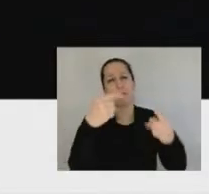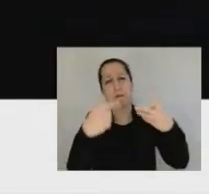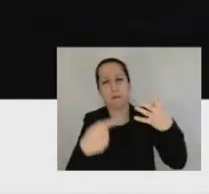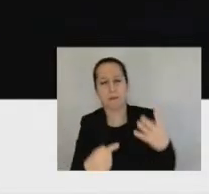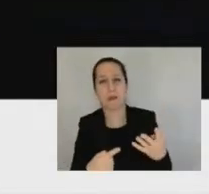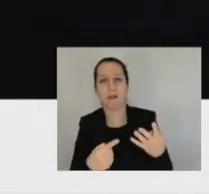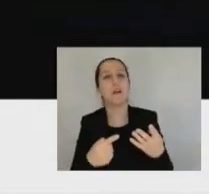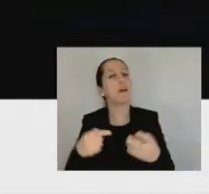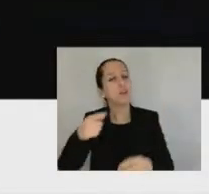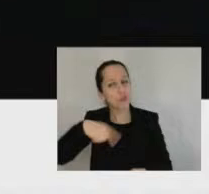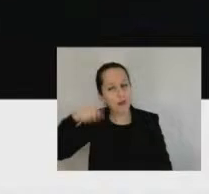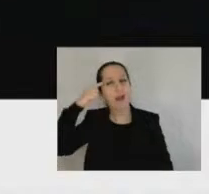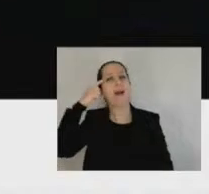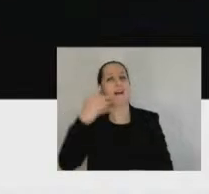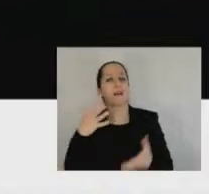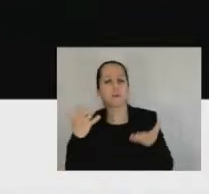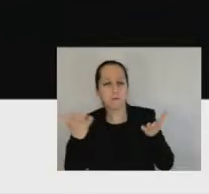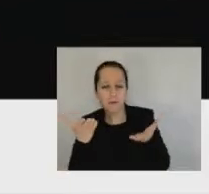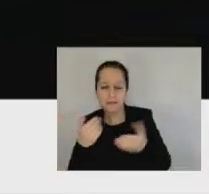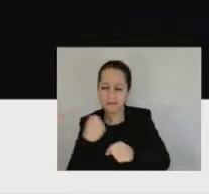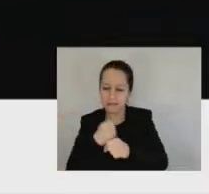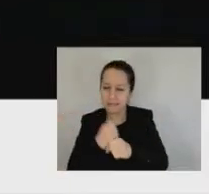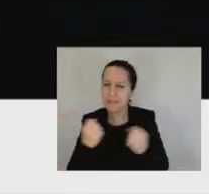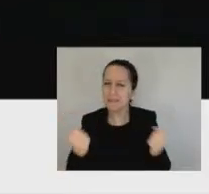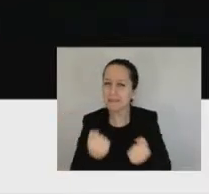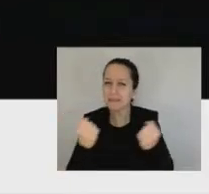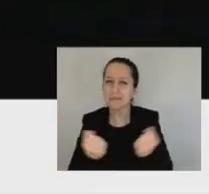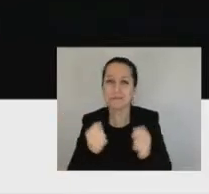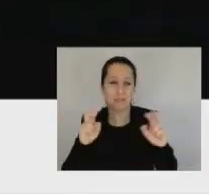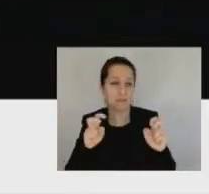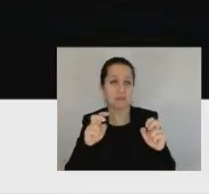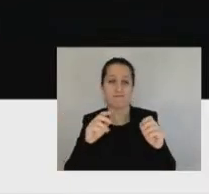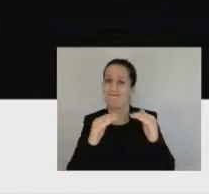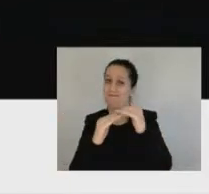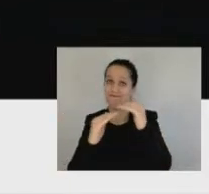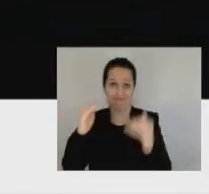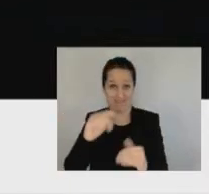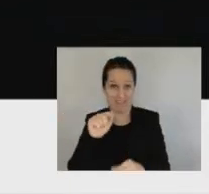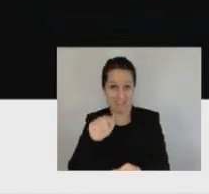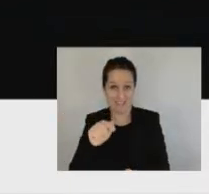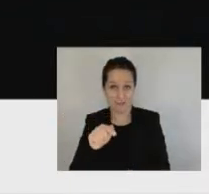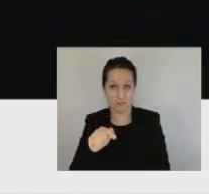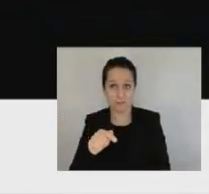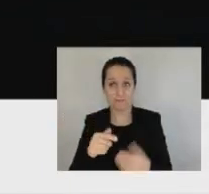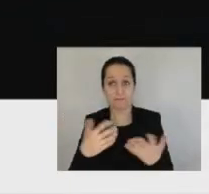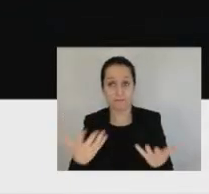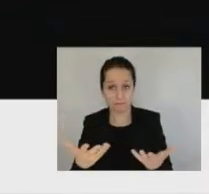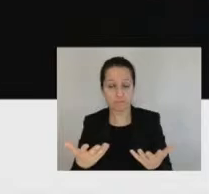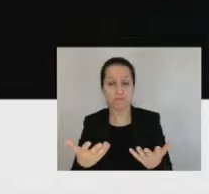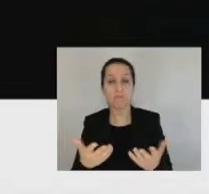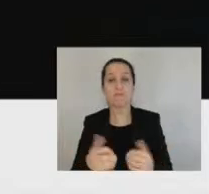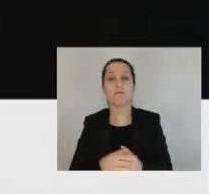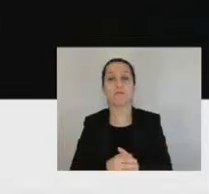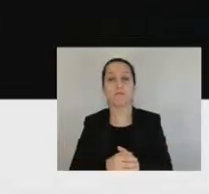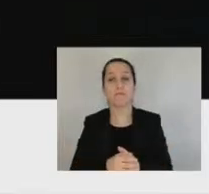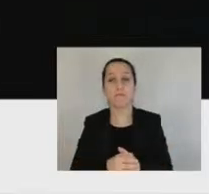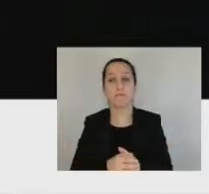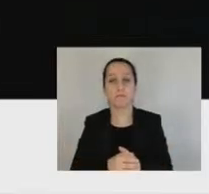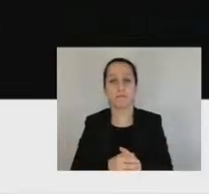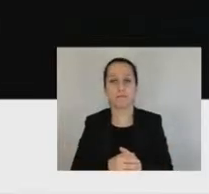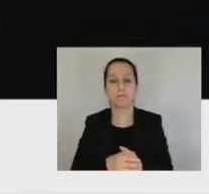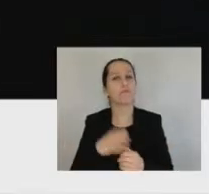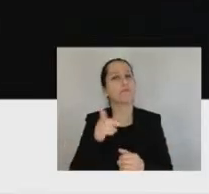it implies that the interventions that we must make in order to reduce inequality in this sense is not only related to